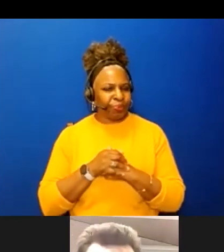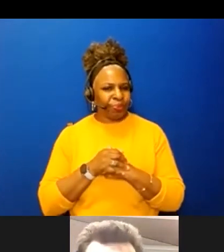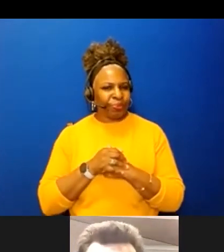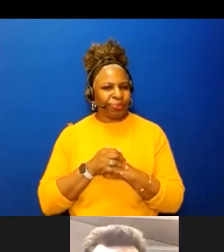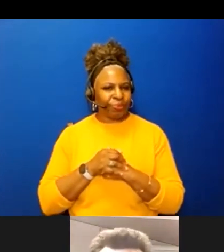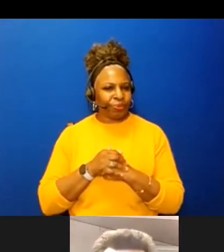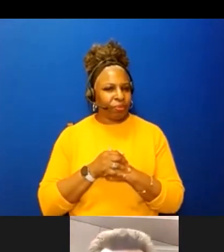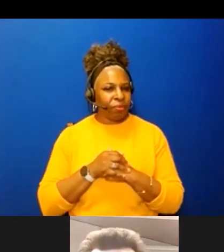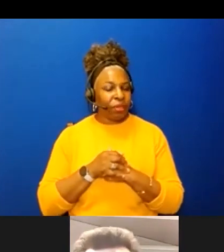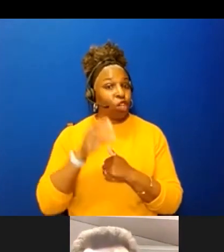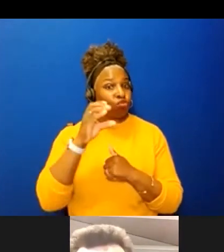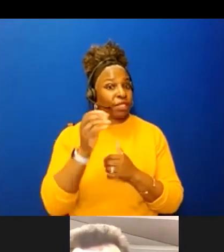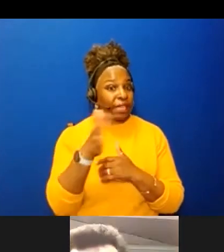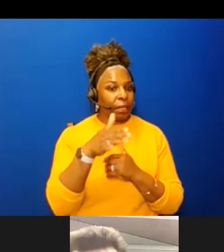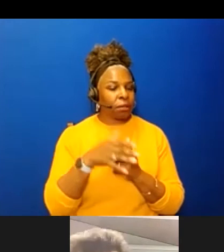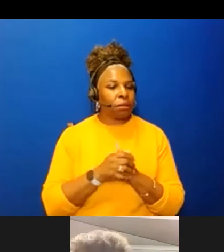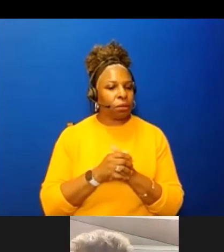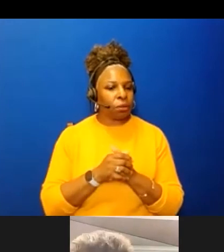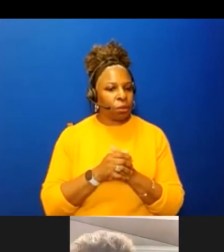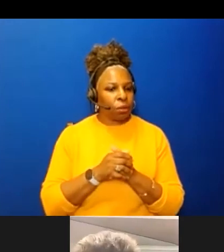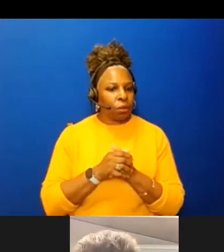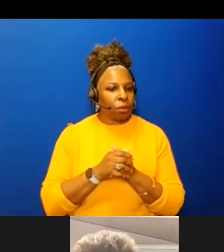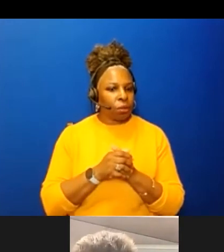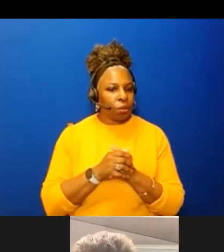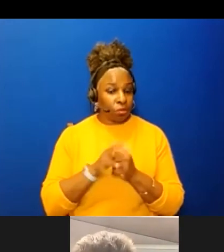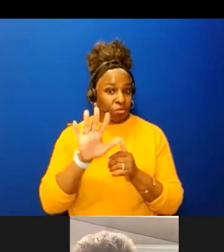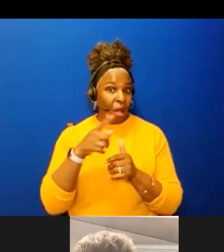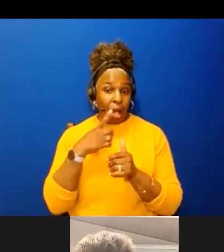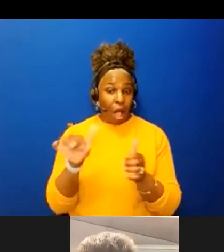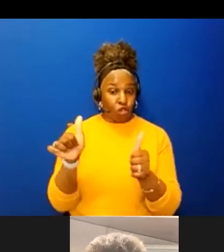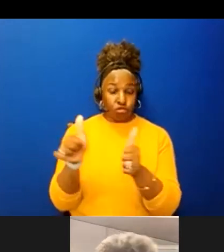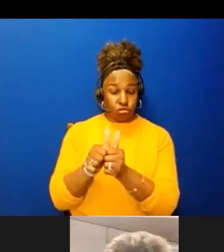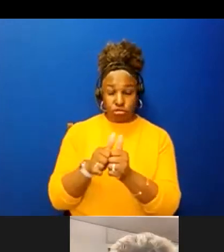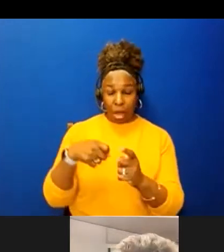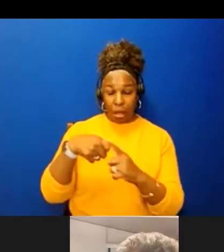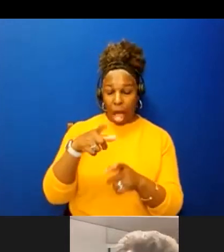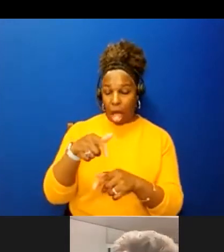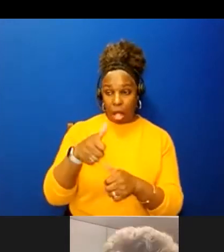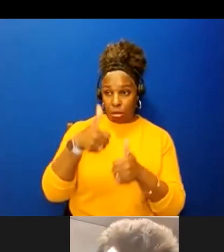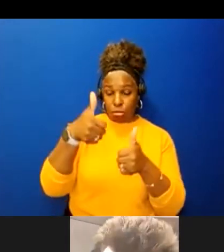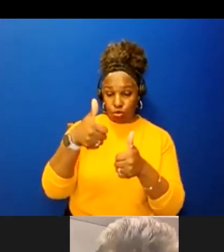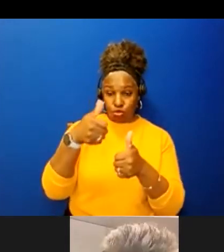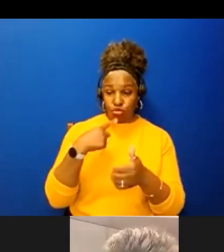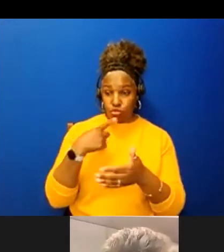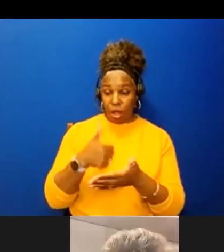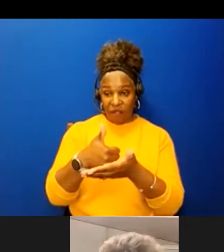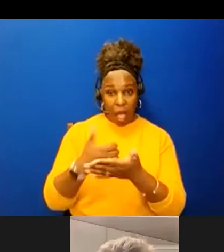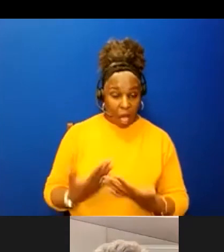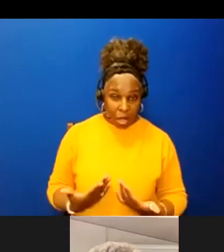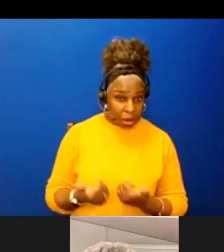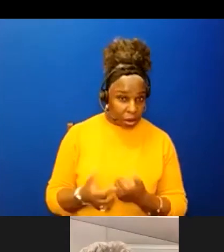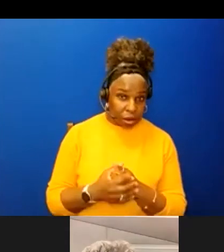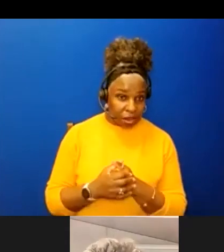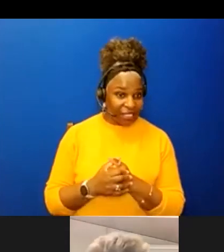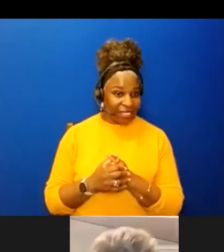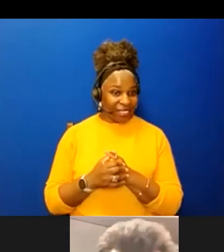Sorry, Christine. Oh, and I was just going to agree and say that was a really good tip. So sorry, I just kind of spoke